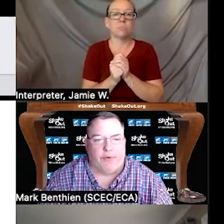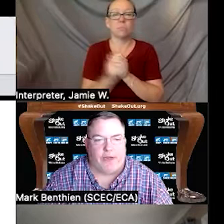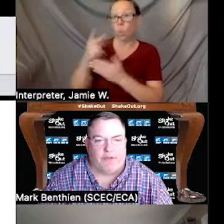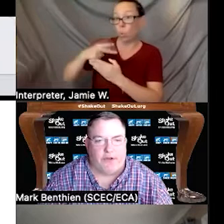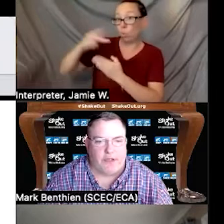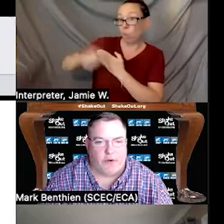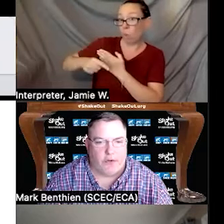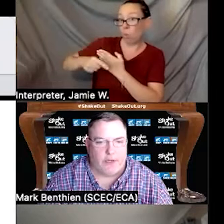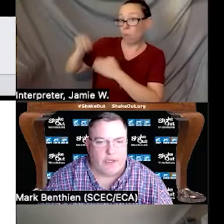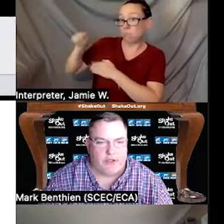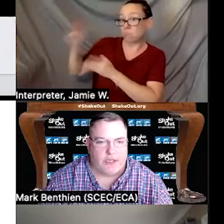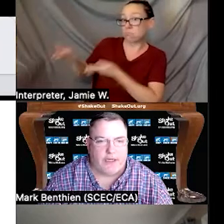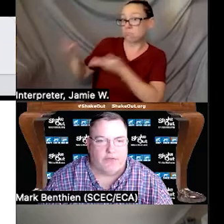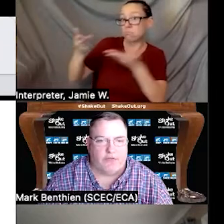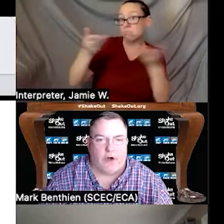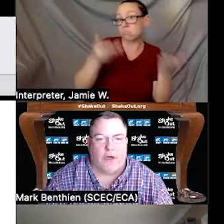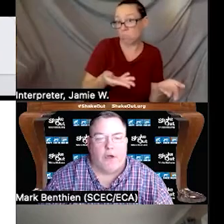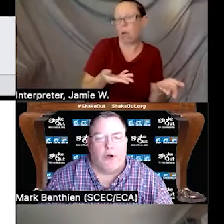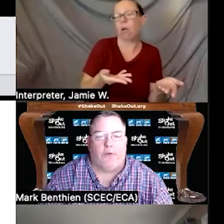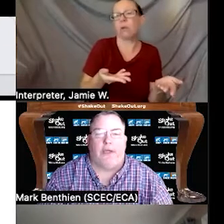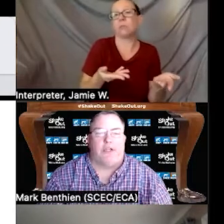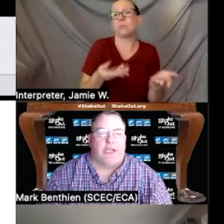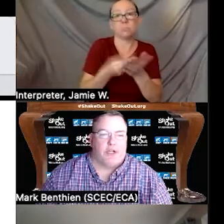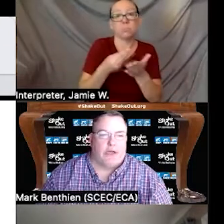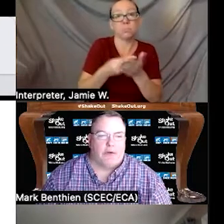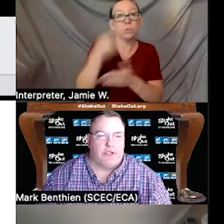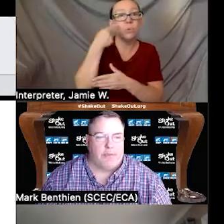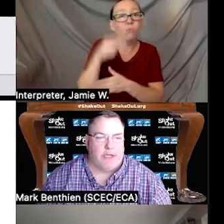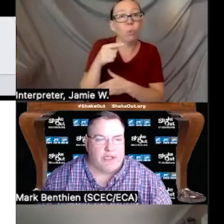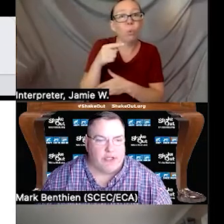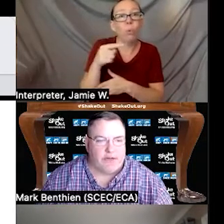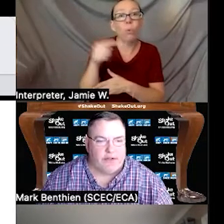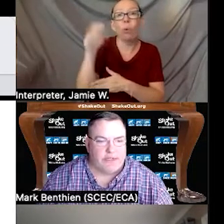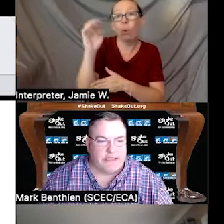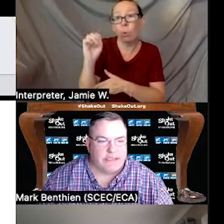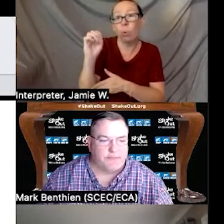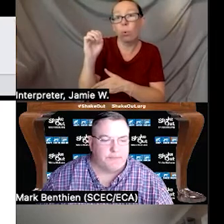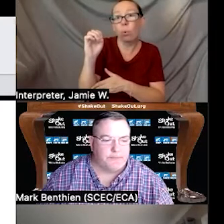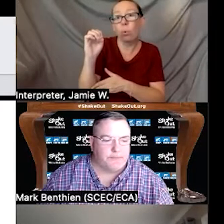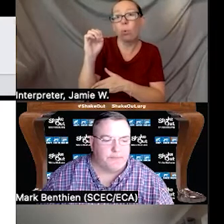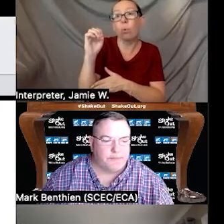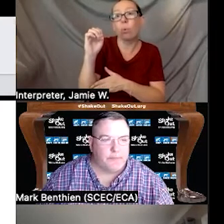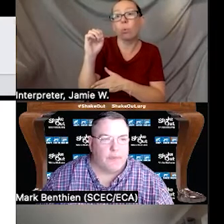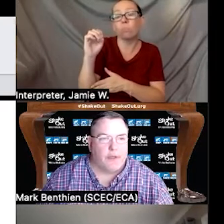propose, provides funding to Earthquake Country Alliance for our earthquake education, outreach, and mitigation activities.